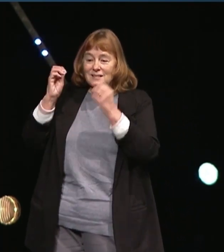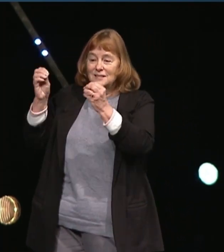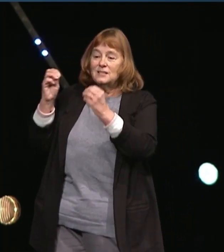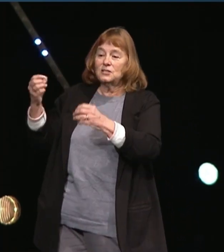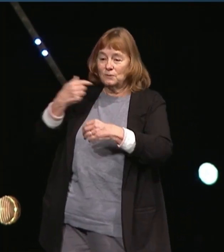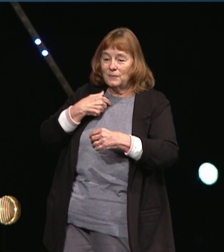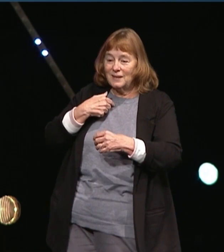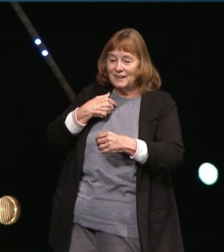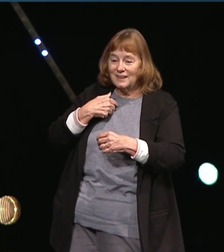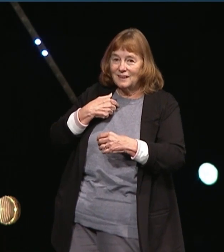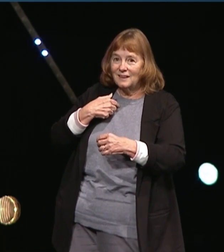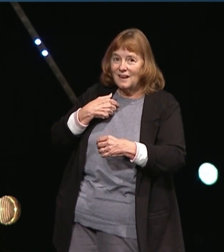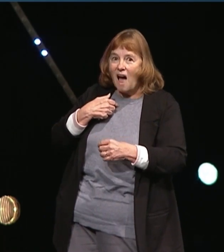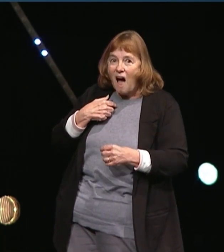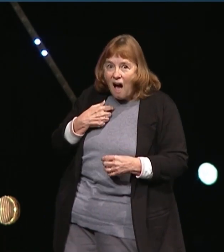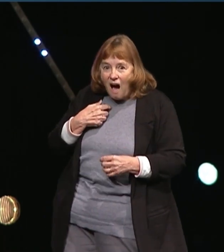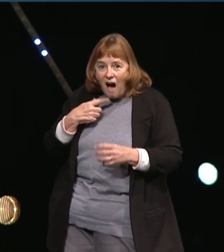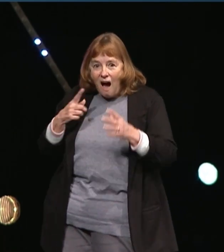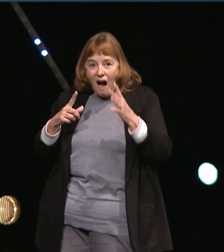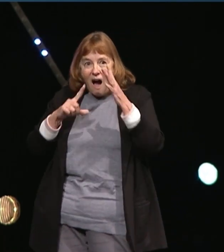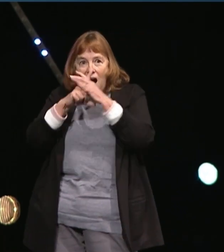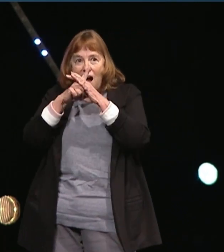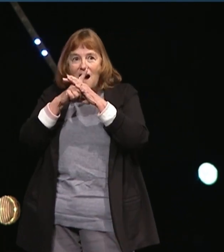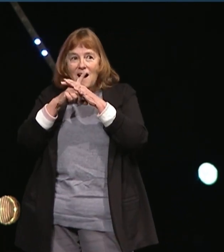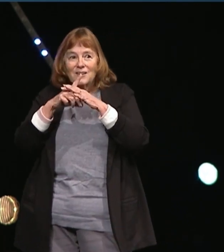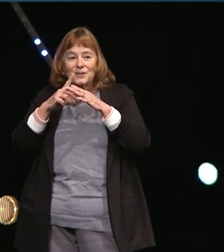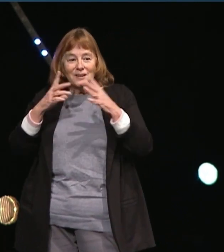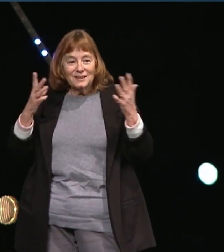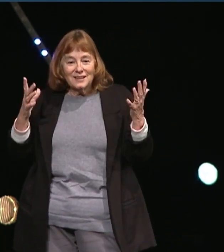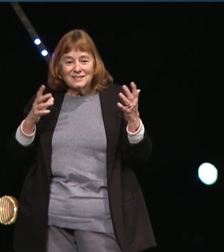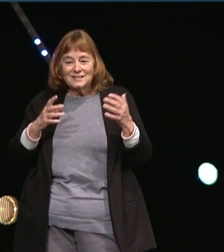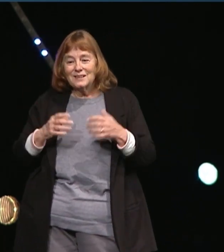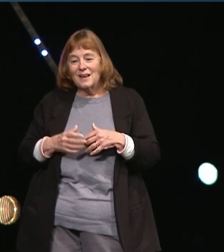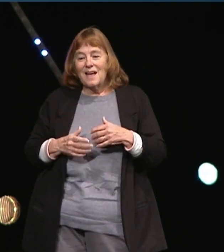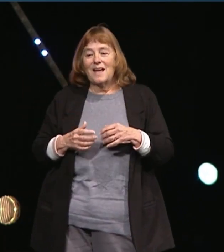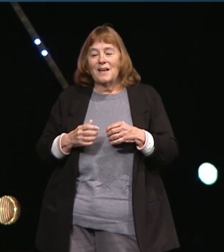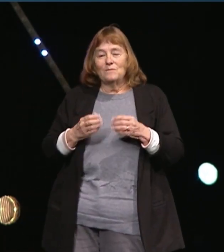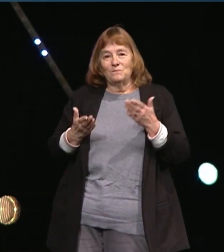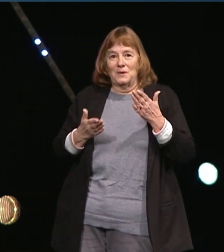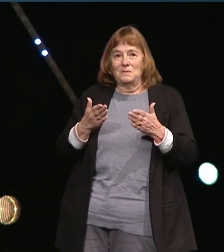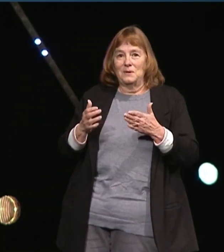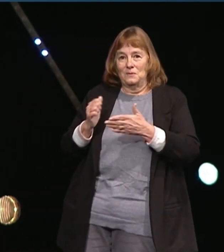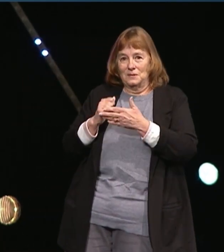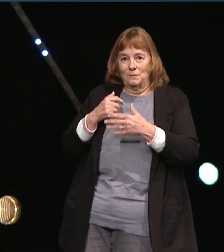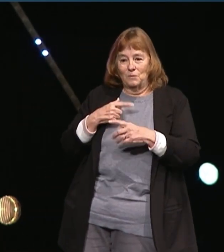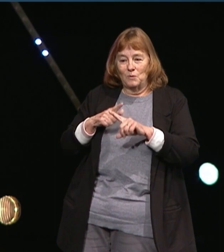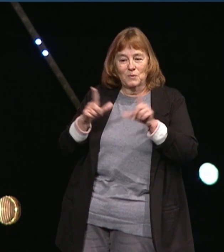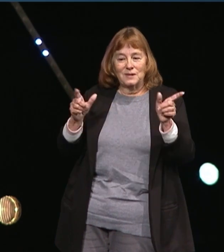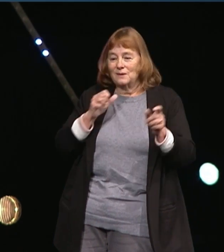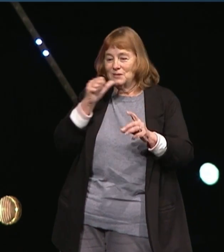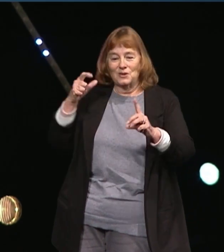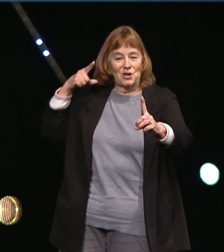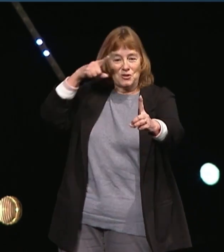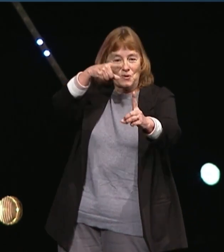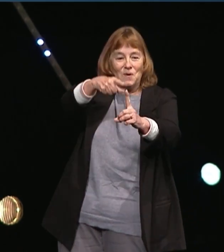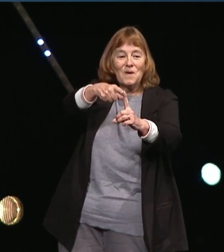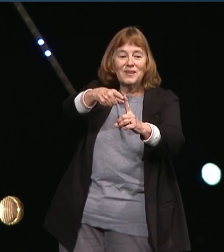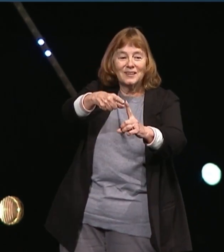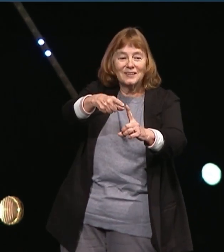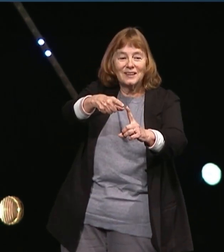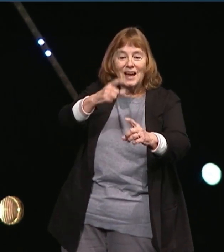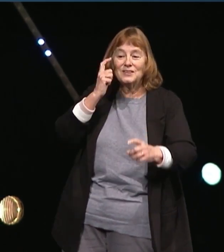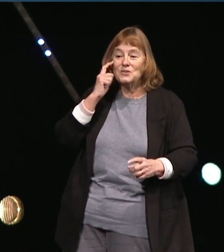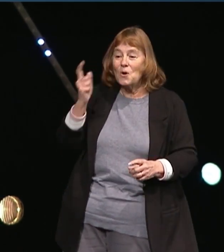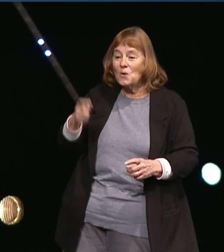sign language. But I realized that although maybe he was doing that, that wasn't his primary goal. Because I